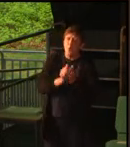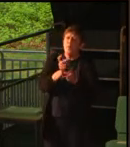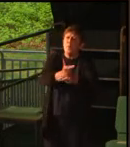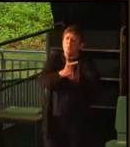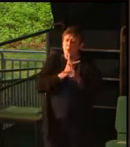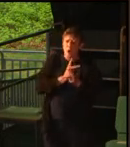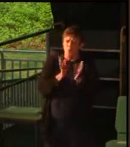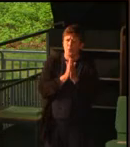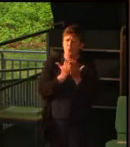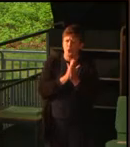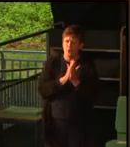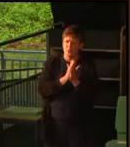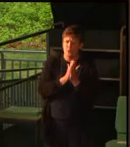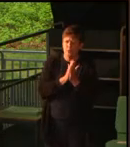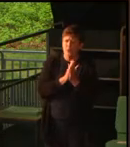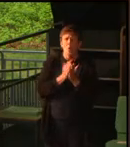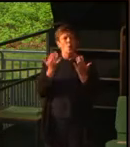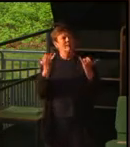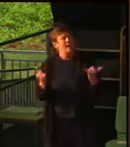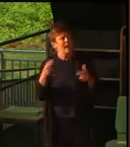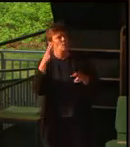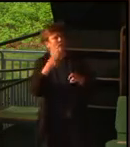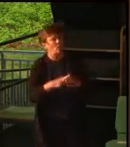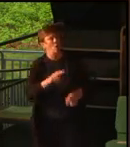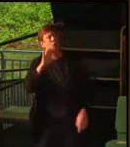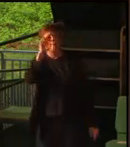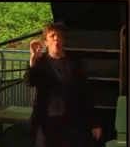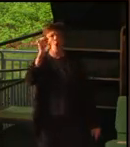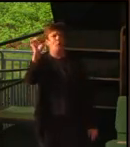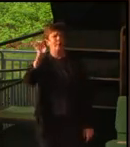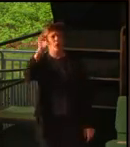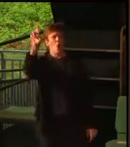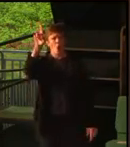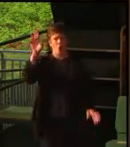them now, open educational resources.